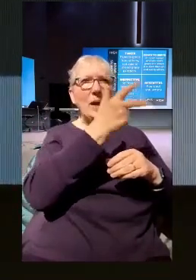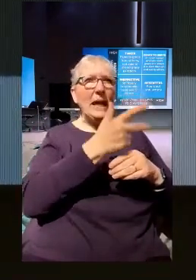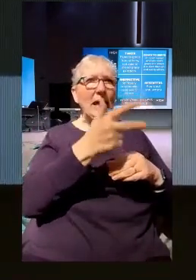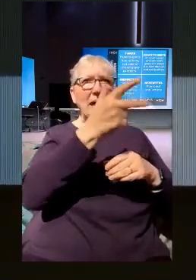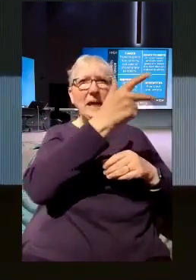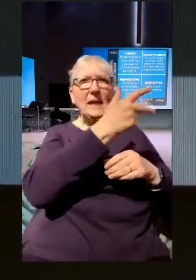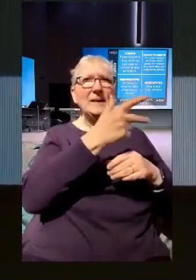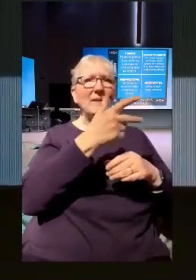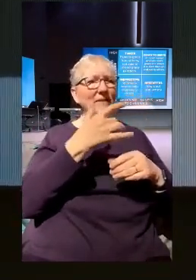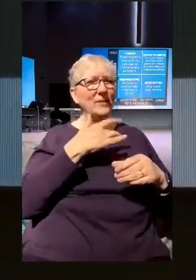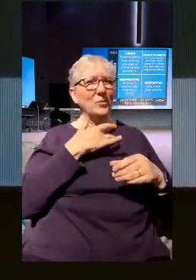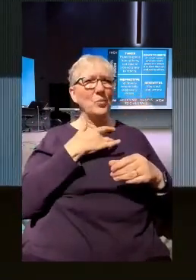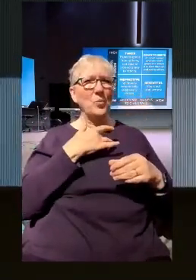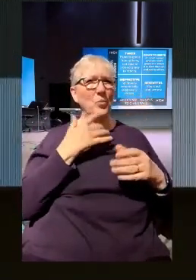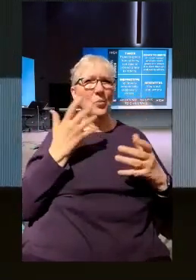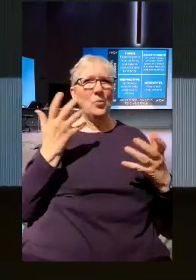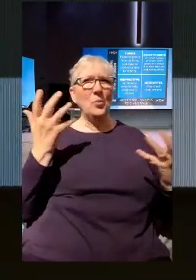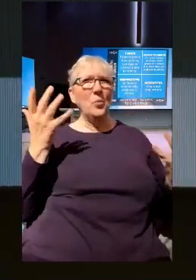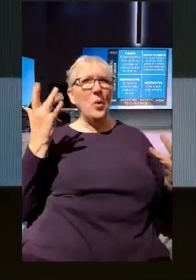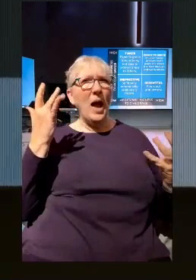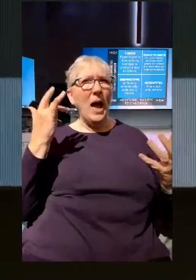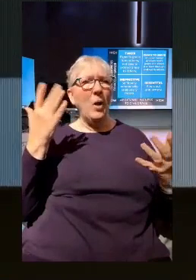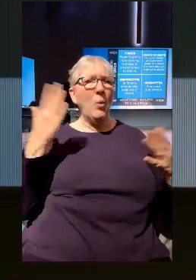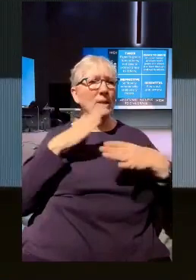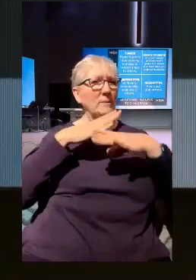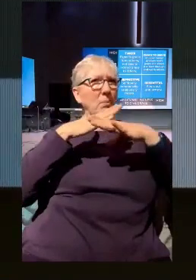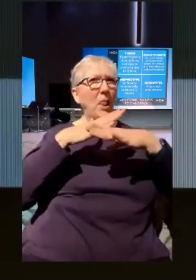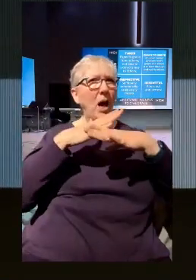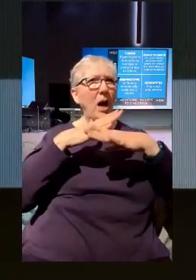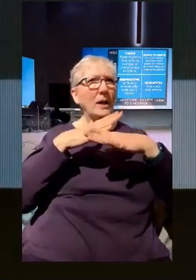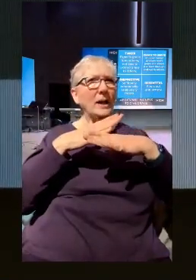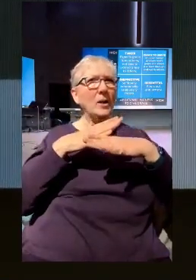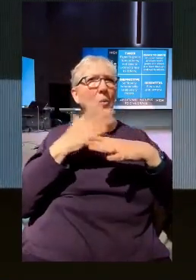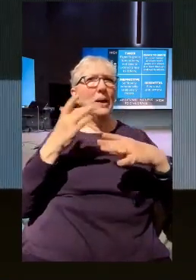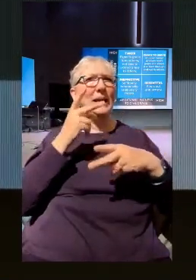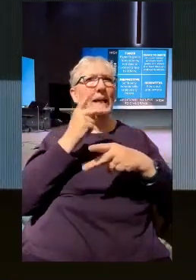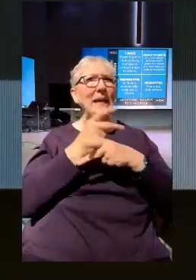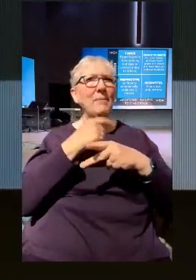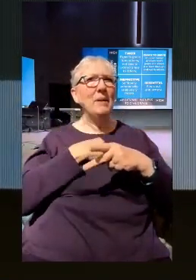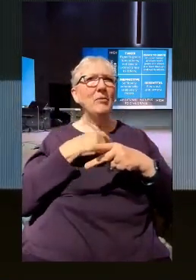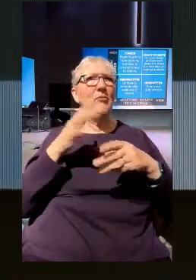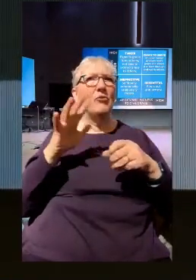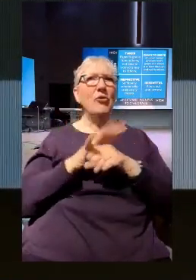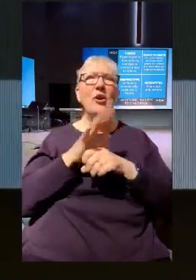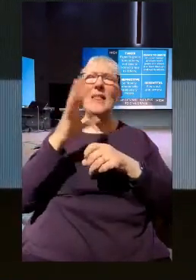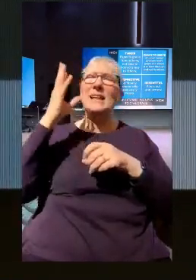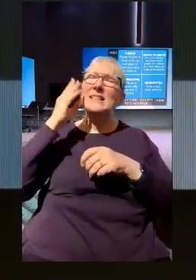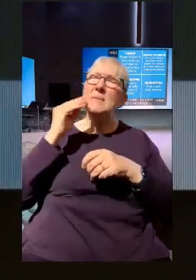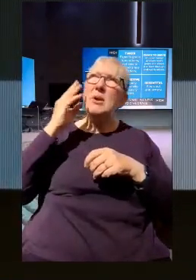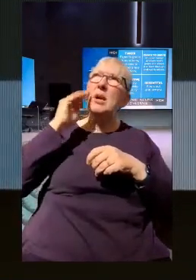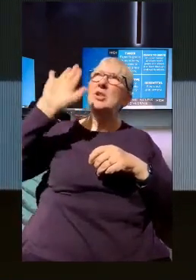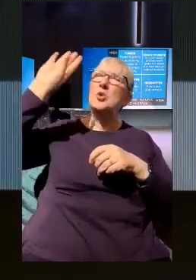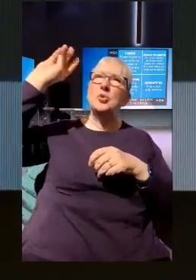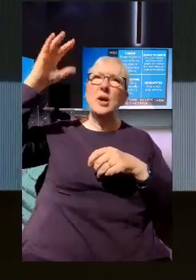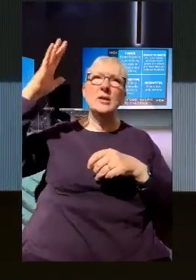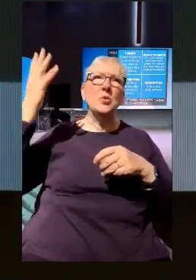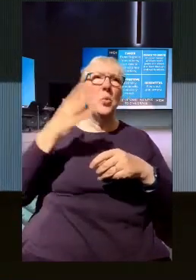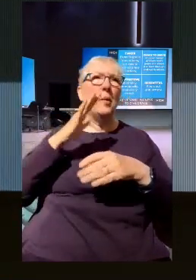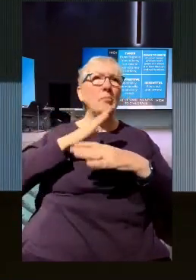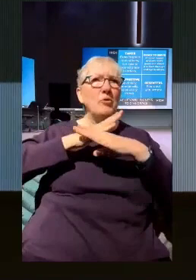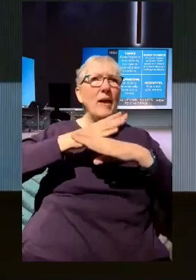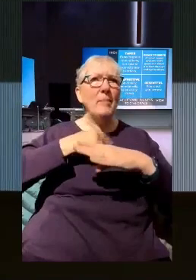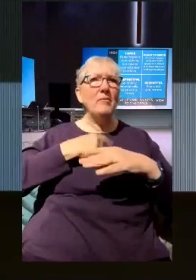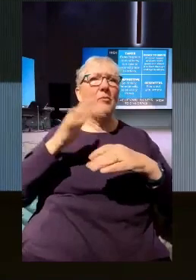grace? What is keeping me from fully understanding and experiencing your grace? And what is keeping me from serving